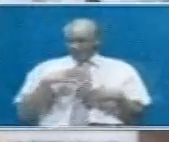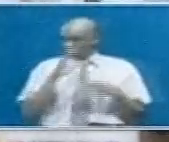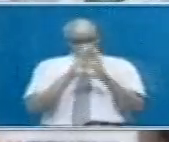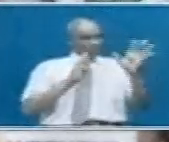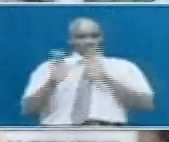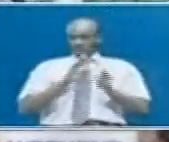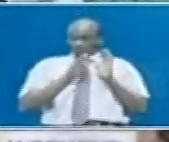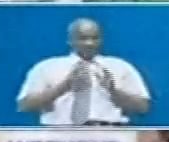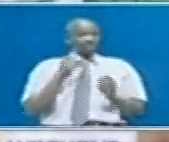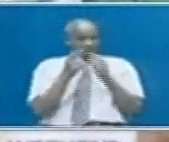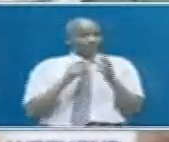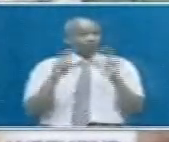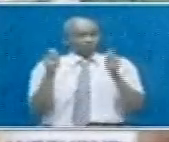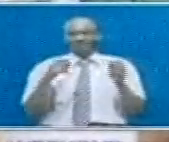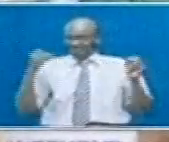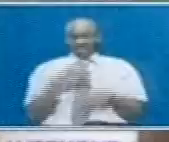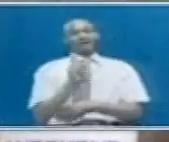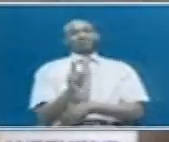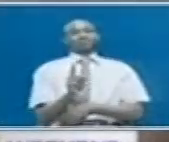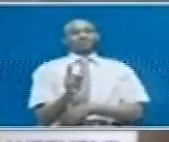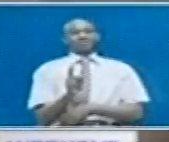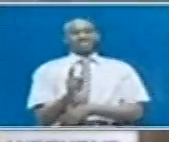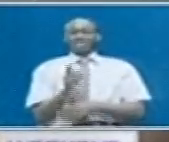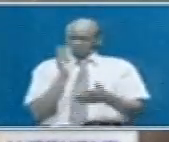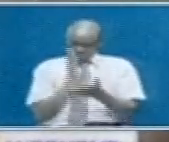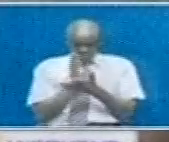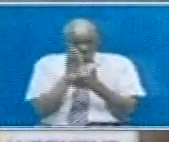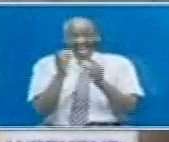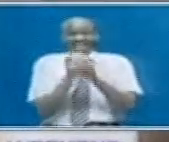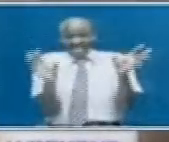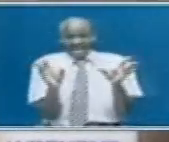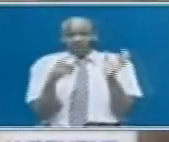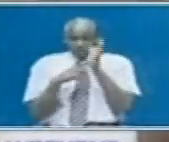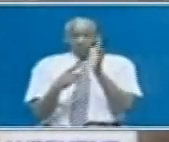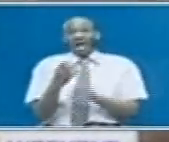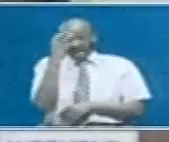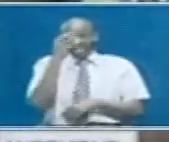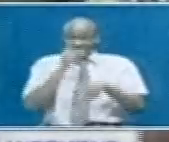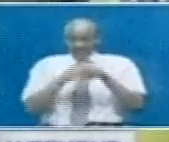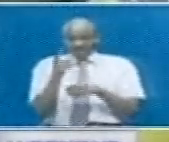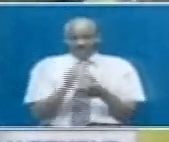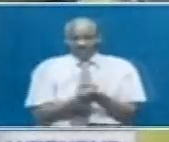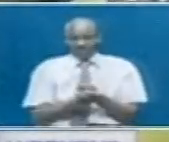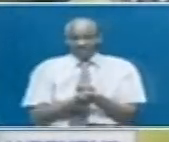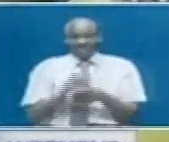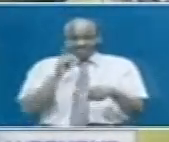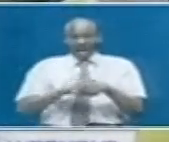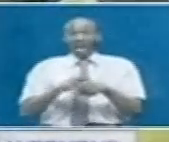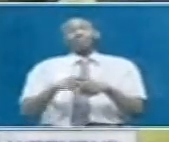from, mostly out of fear. Evidently though, it sparks anger when brought up.